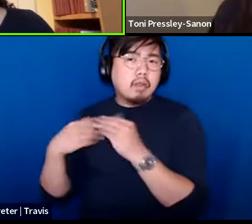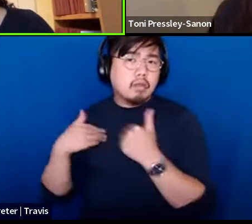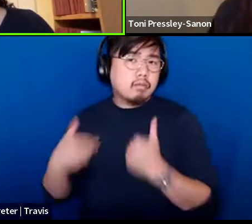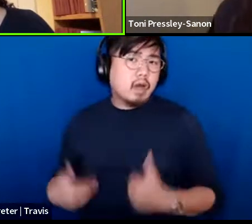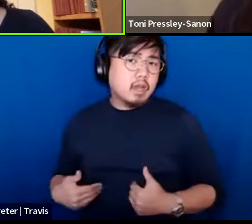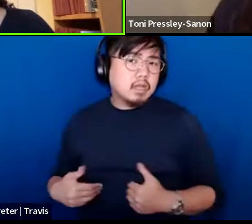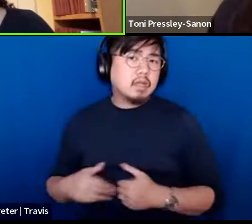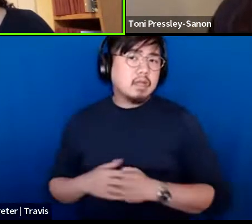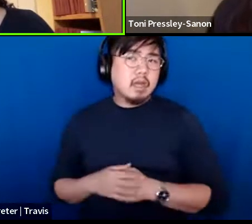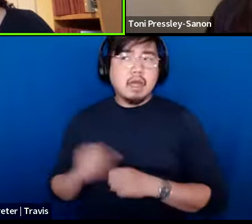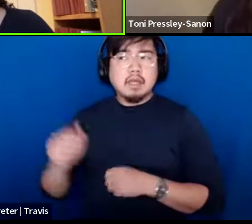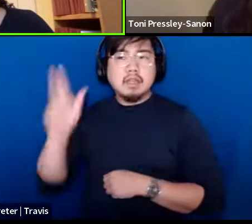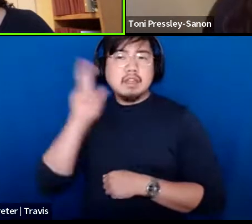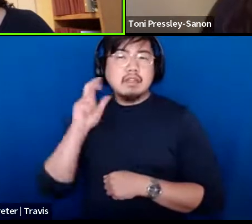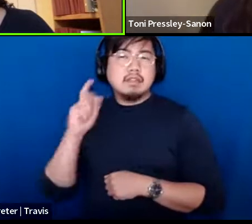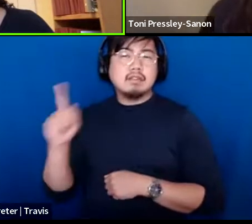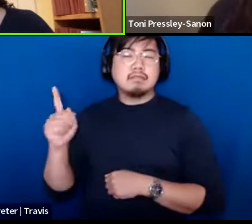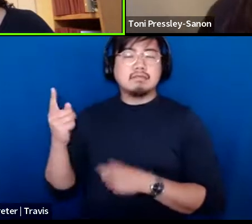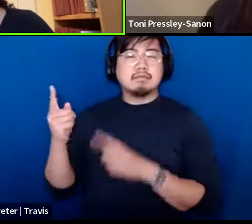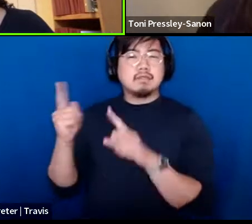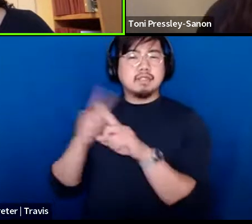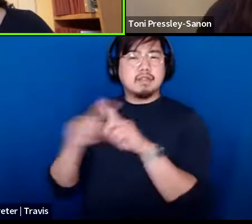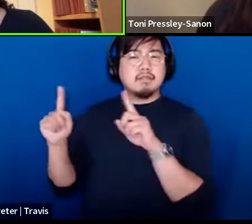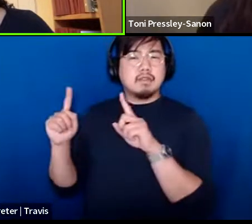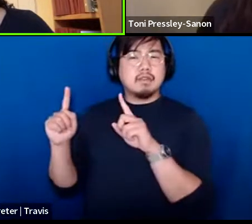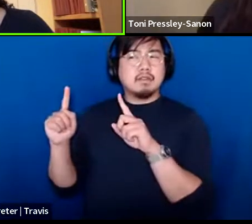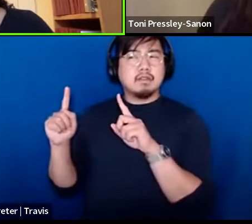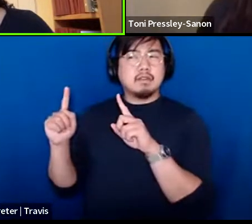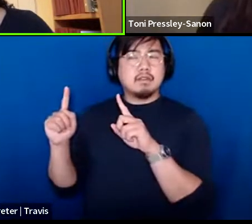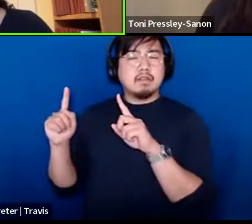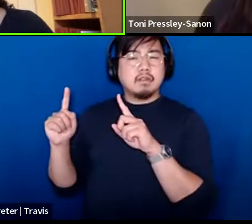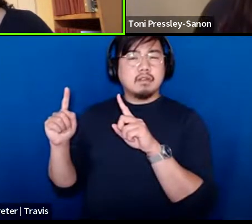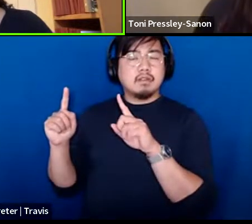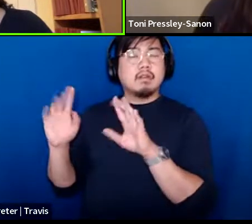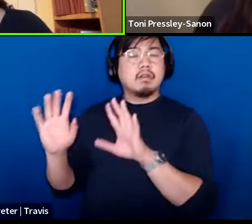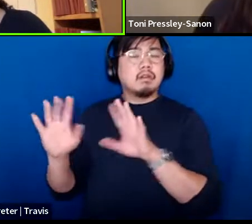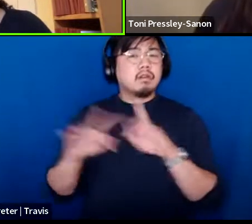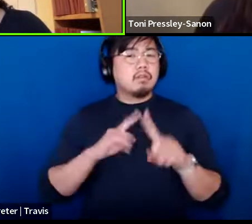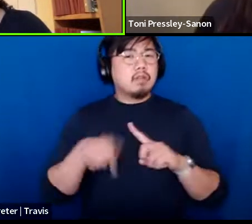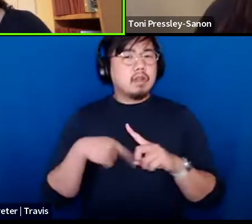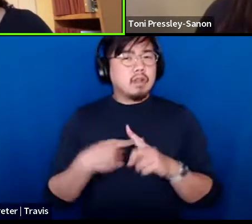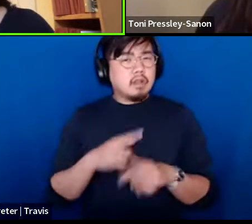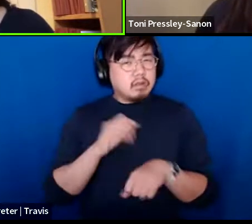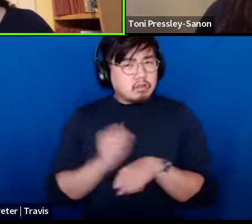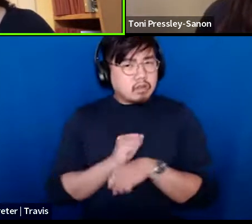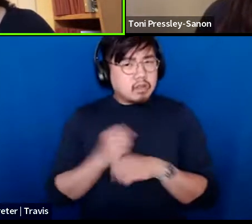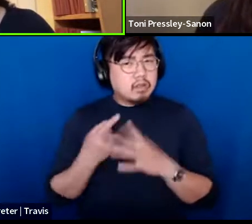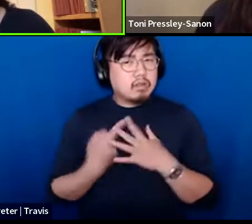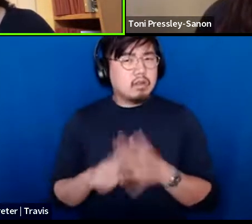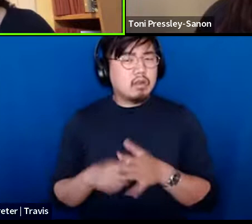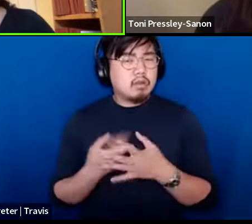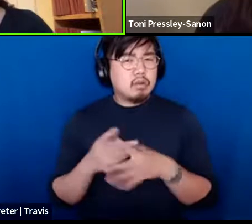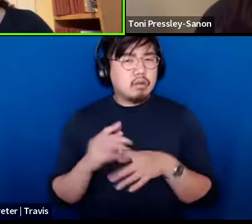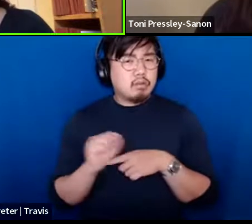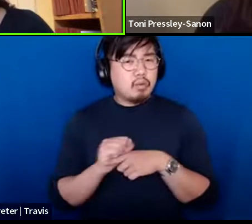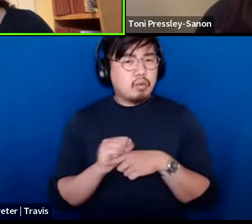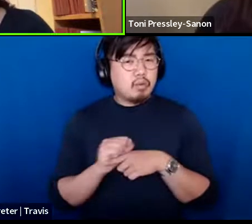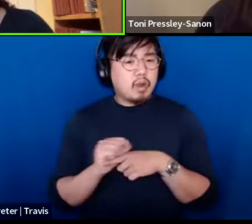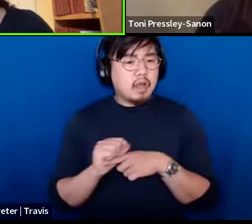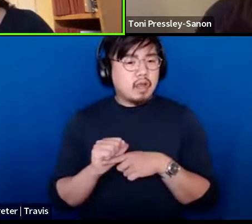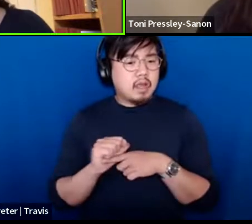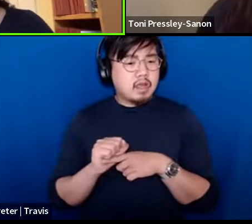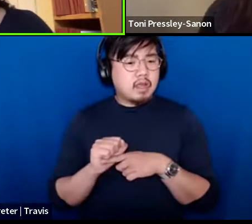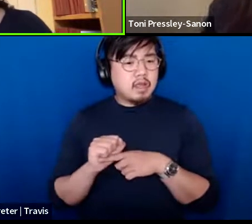actually hear her in a very different way once I started really intentionally practicing, like practicing teachings on